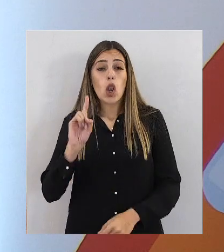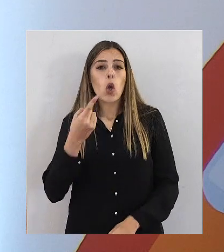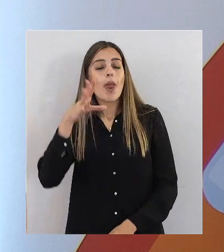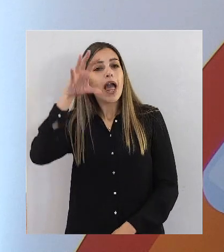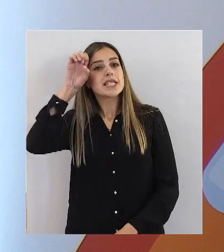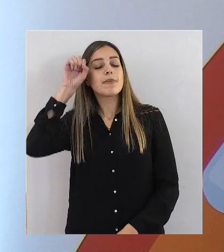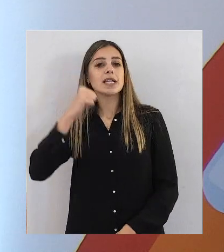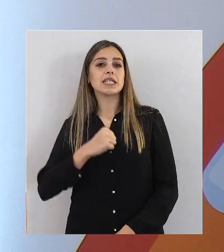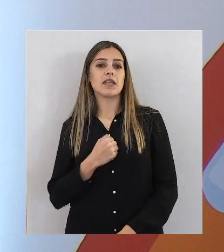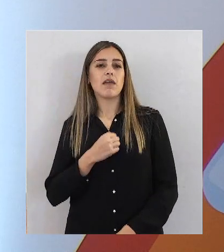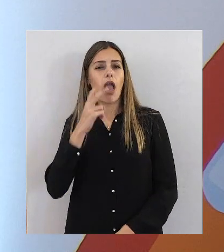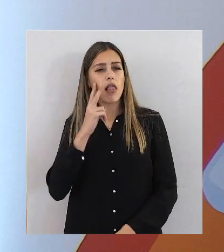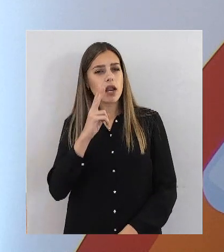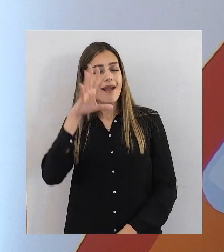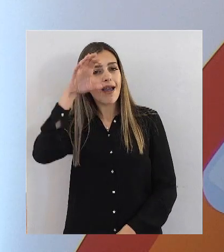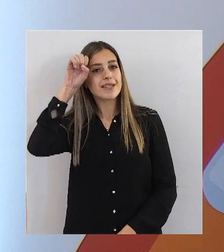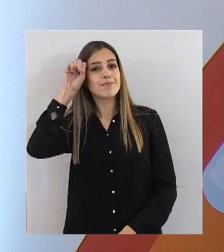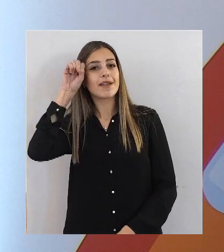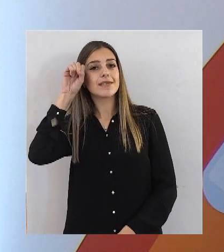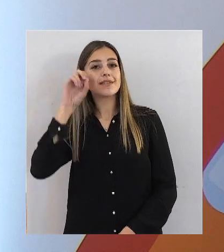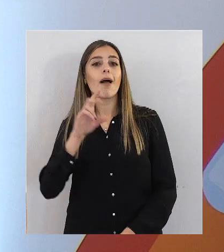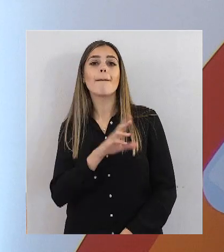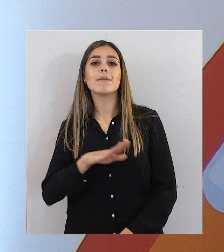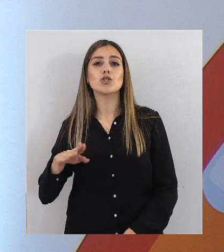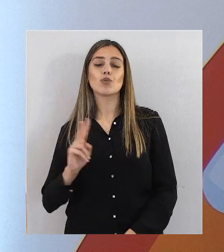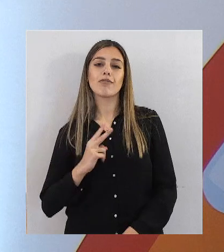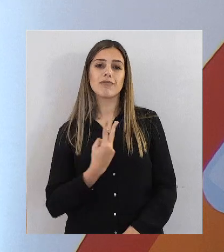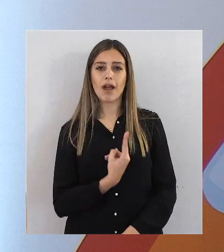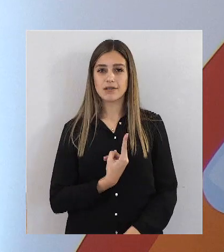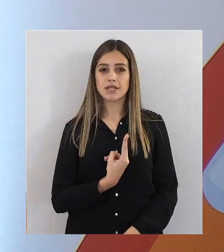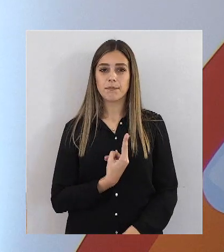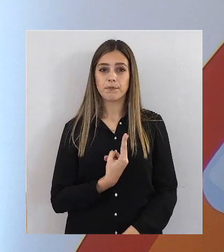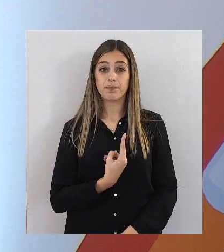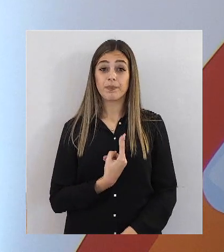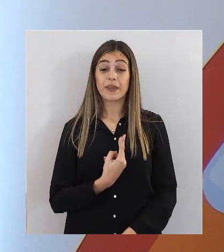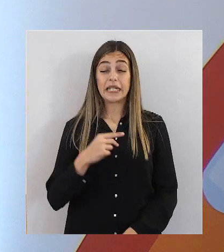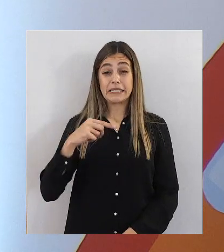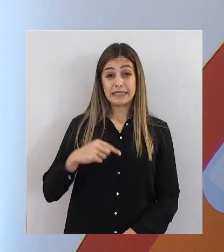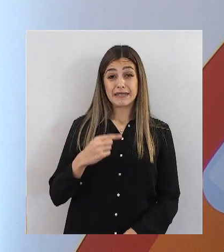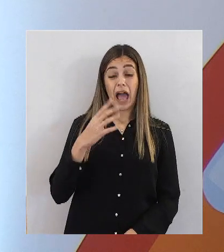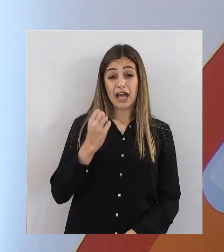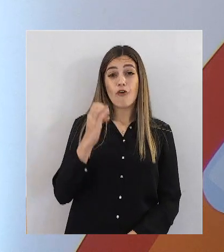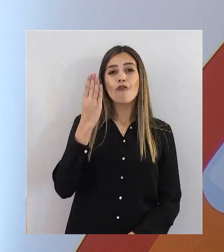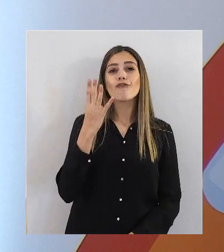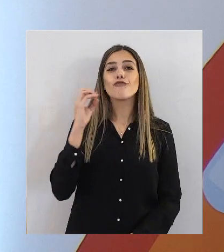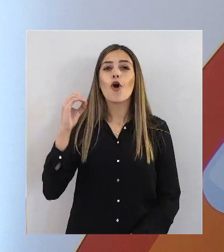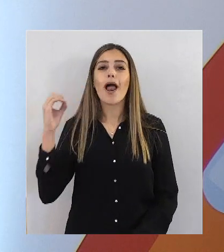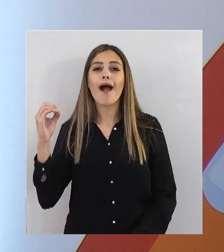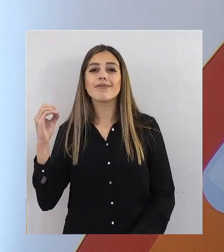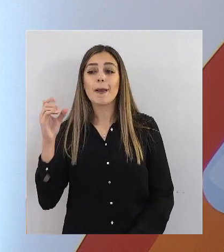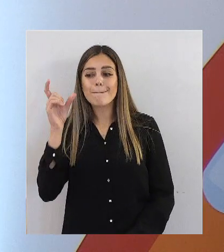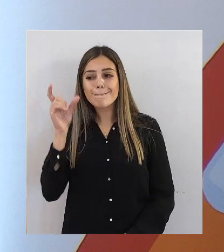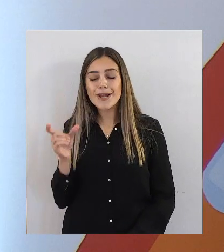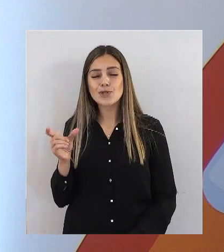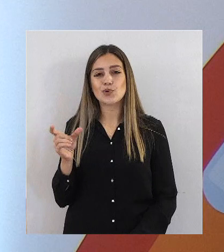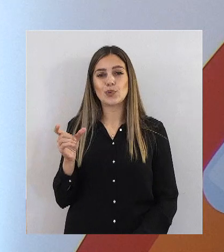persons. In the busy casualty department, we have tended for hundreds of patients, but this one encounter has left a